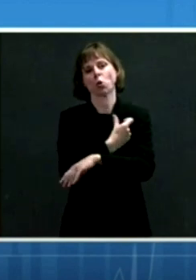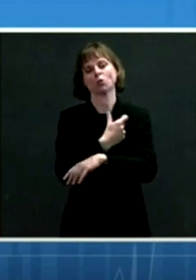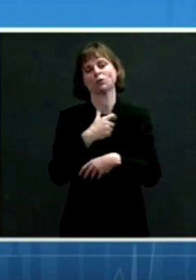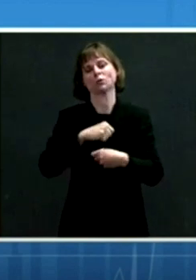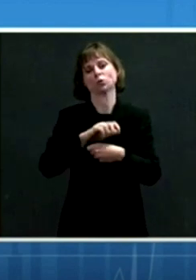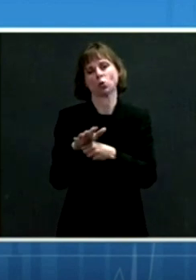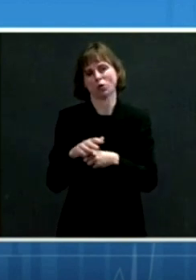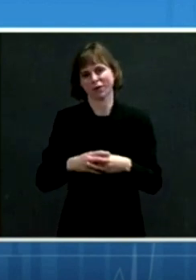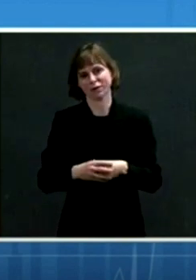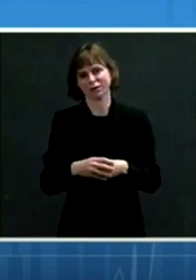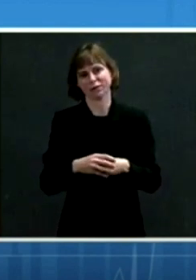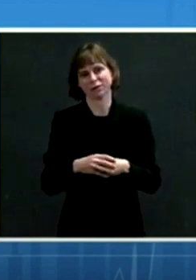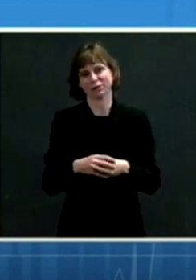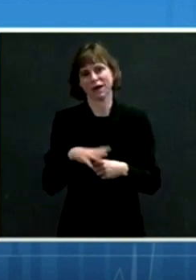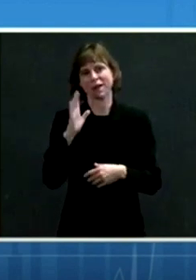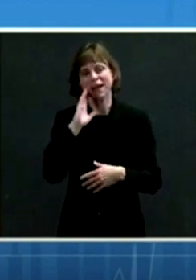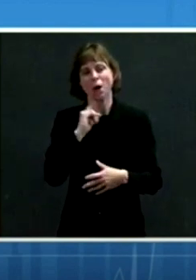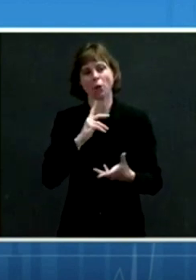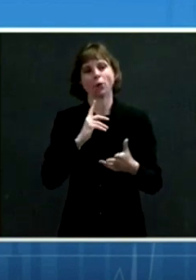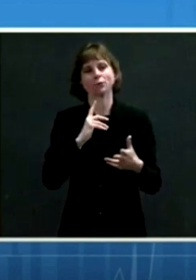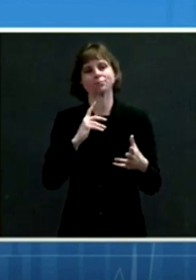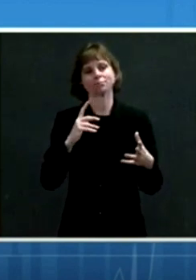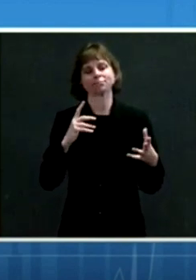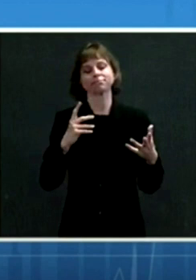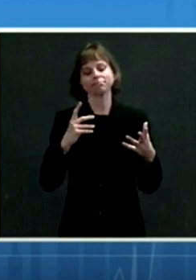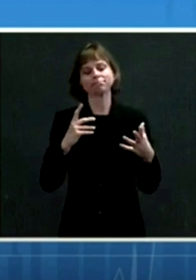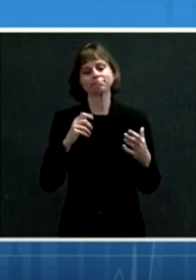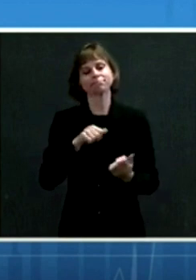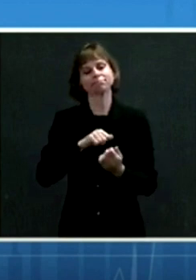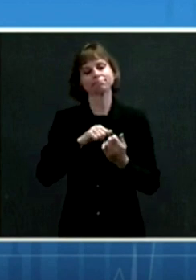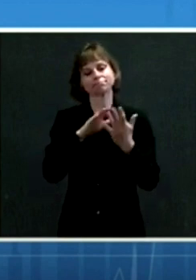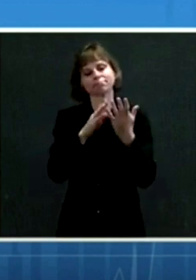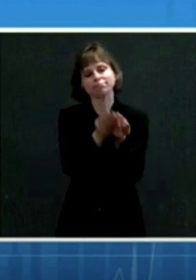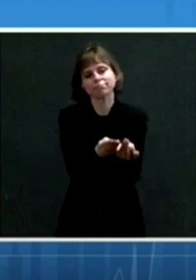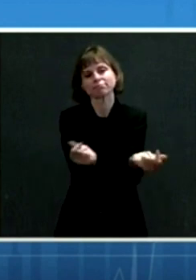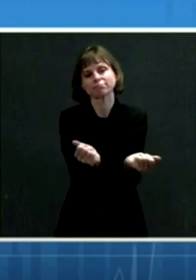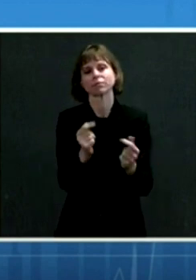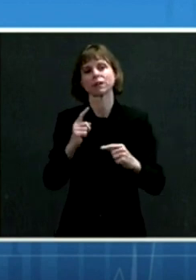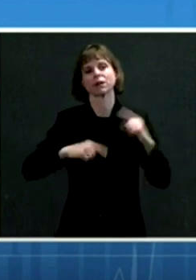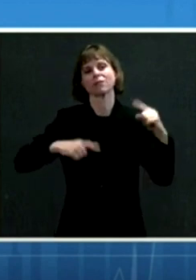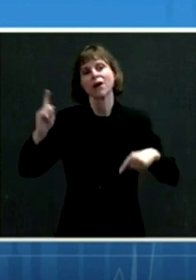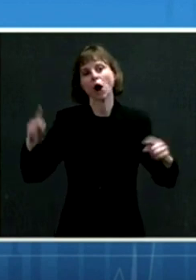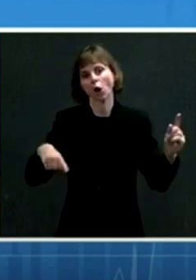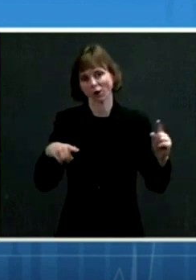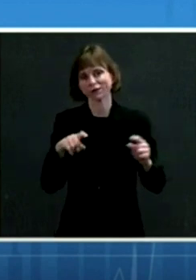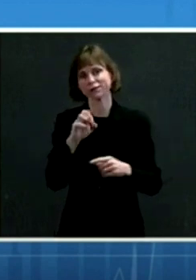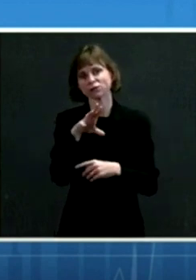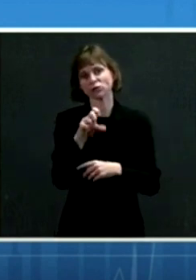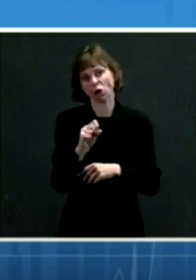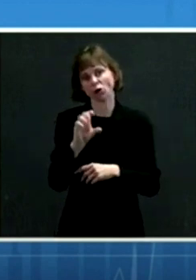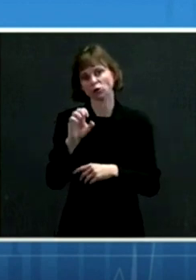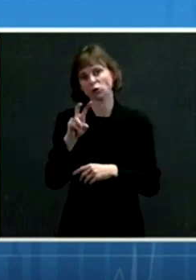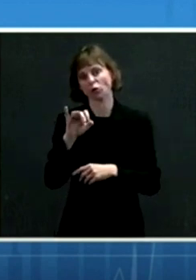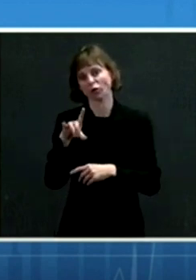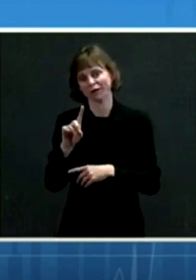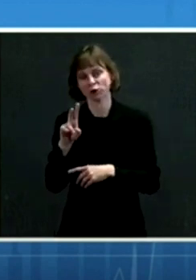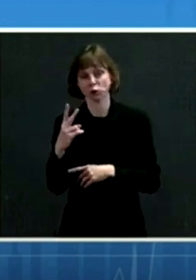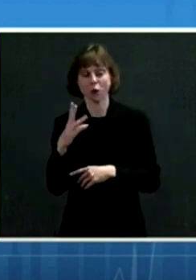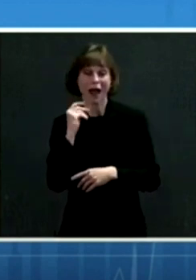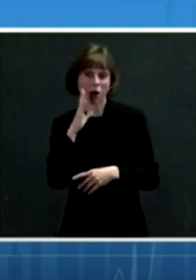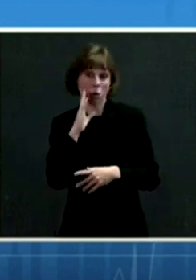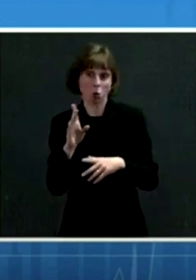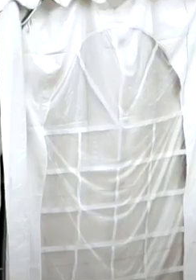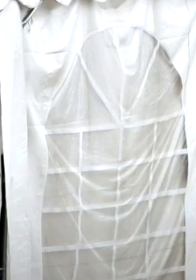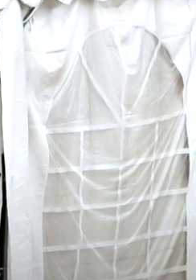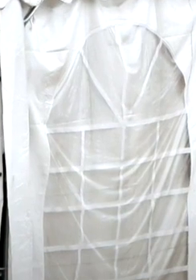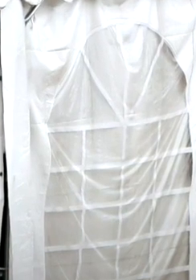variants of SARS-CoV-2 and that would hopefully be able to address other pandemic coronaviruses in